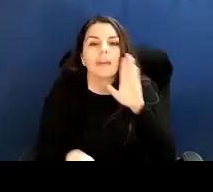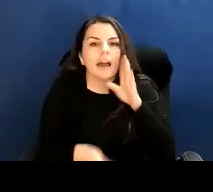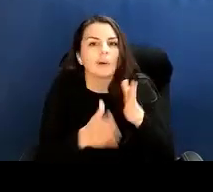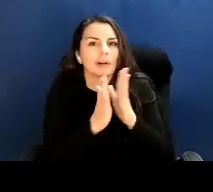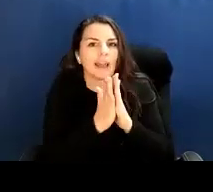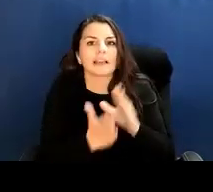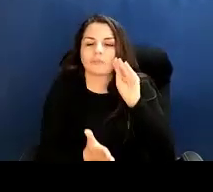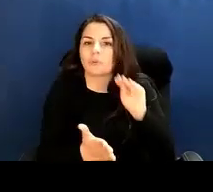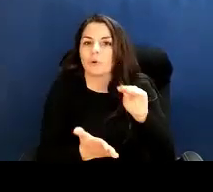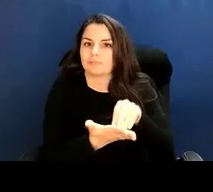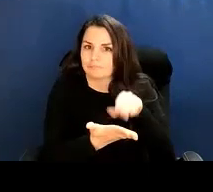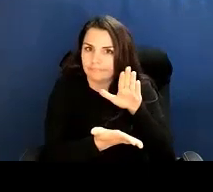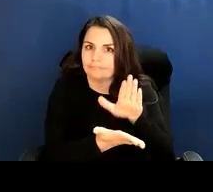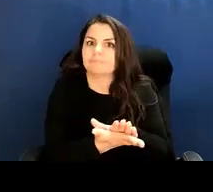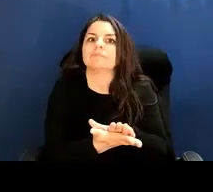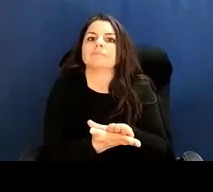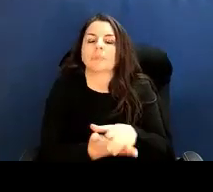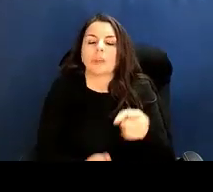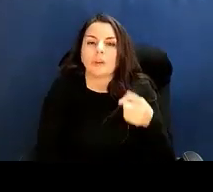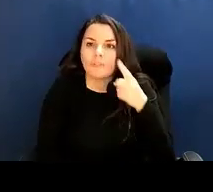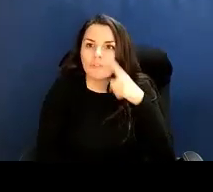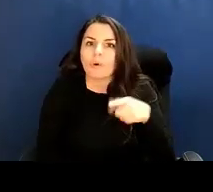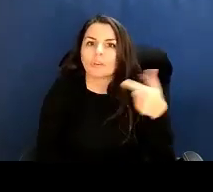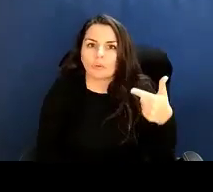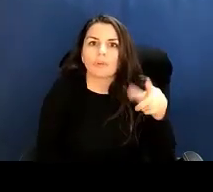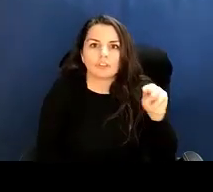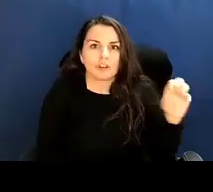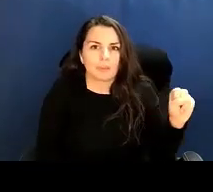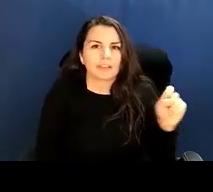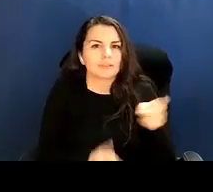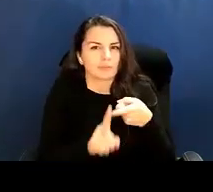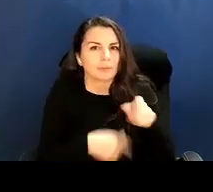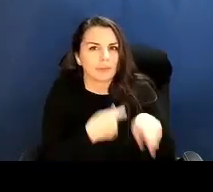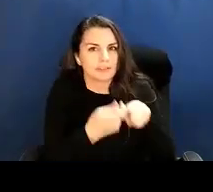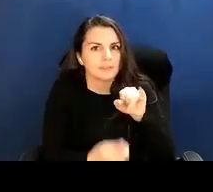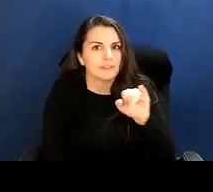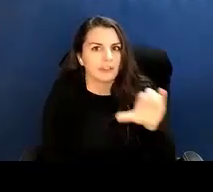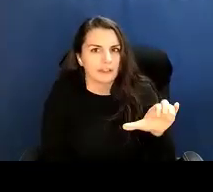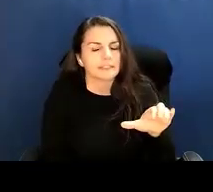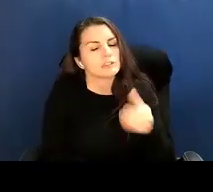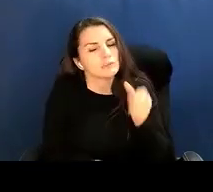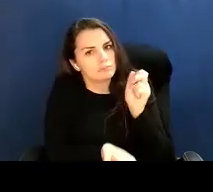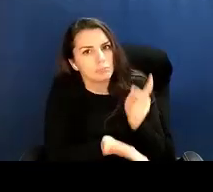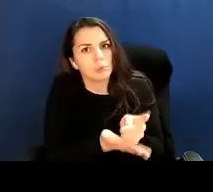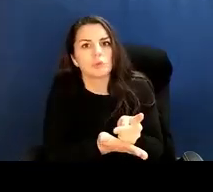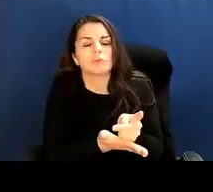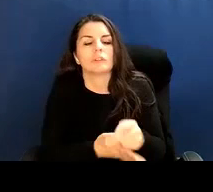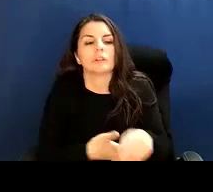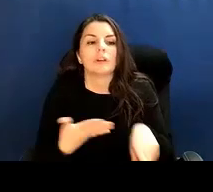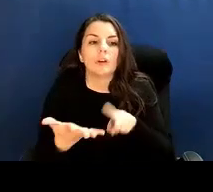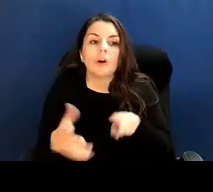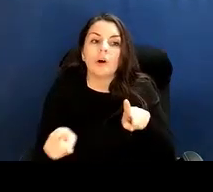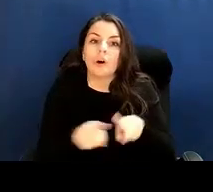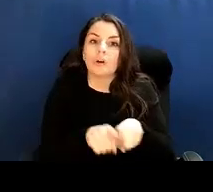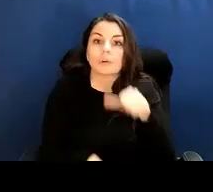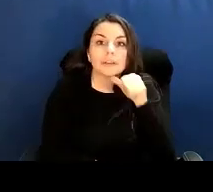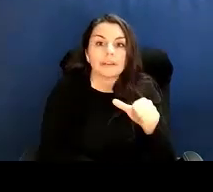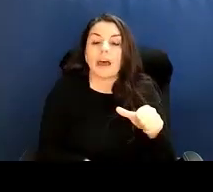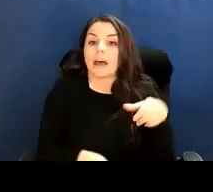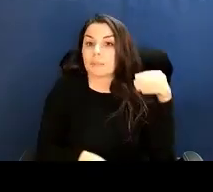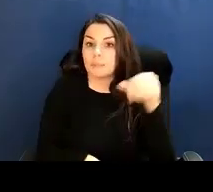FFRs are due annually for training grants. They're due 90 days after the end of the calendar quarter in which the